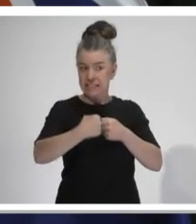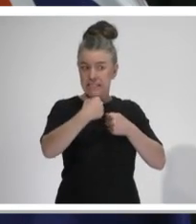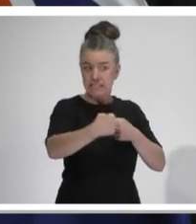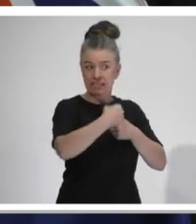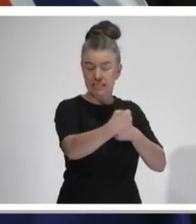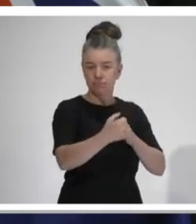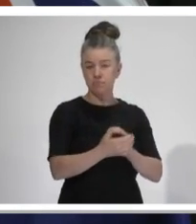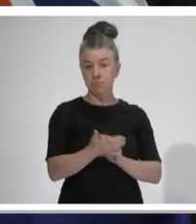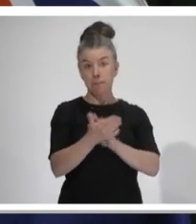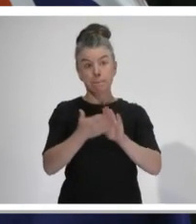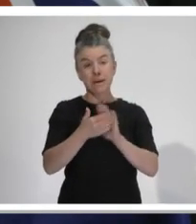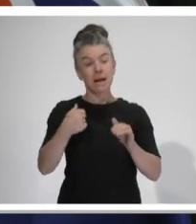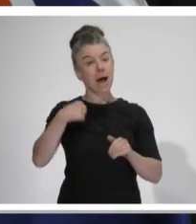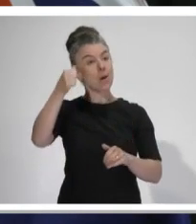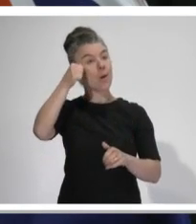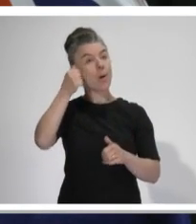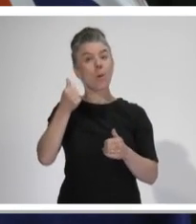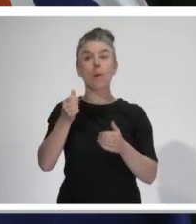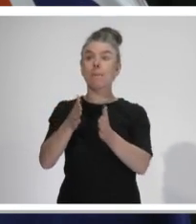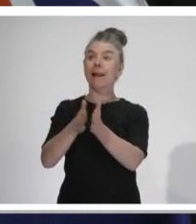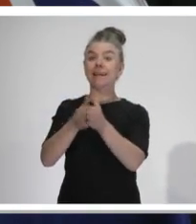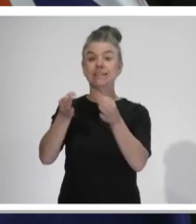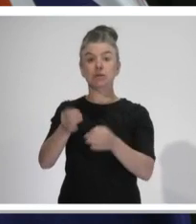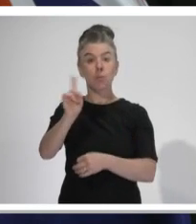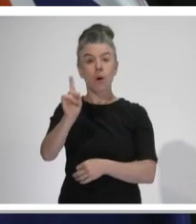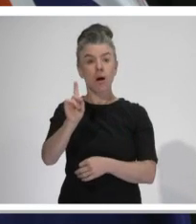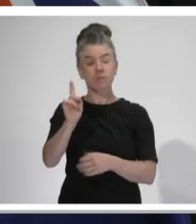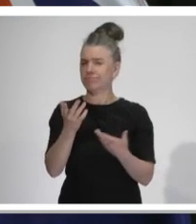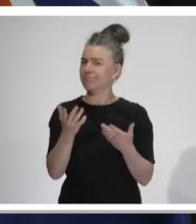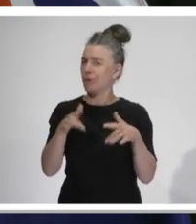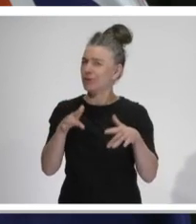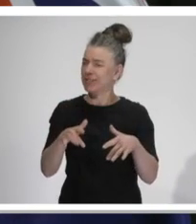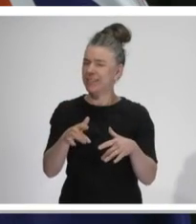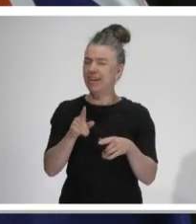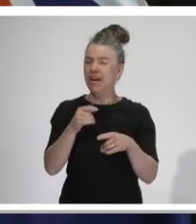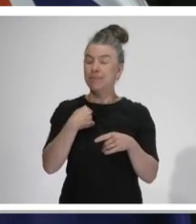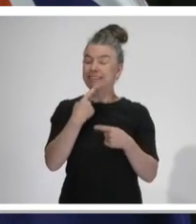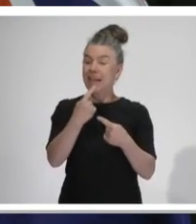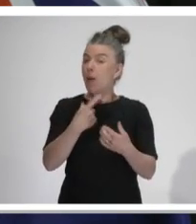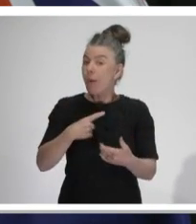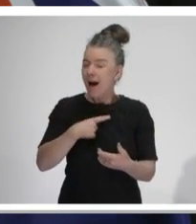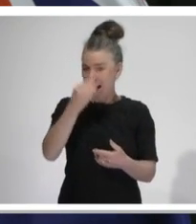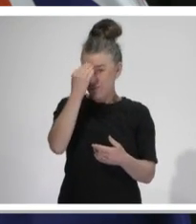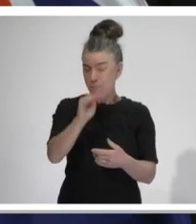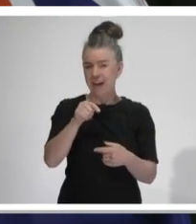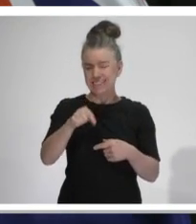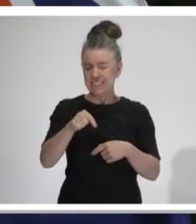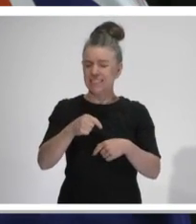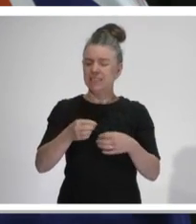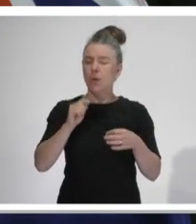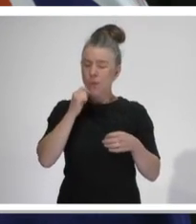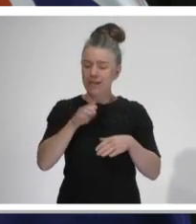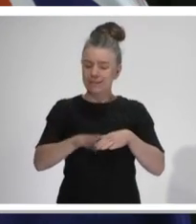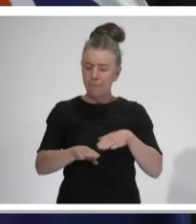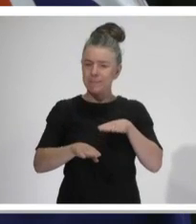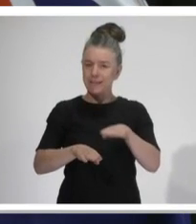I share it with you simply as a reminder that this is a long game, a marathon, not a short sprint. My second point is